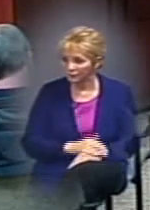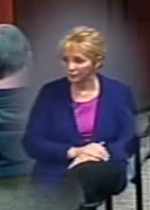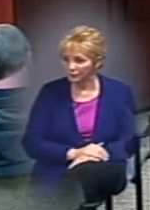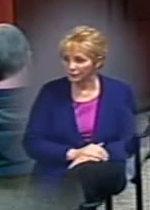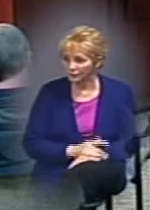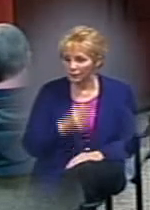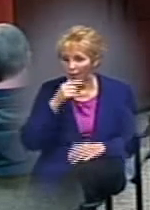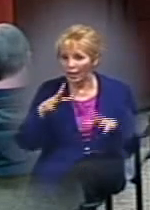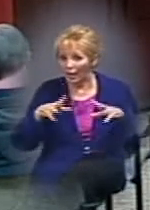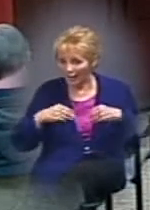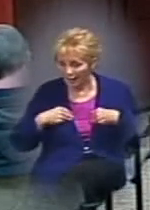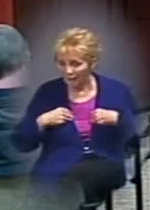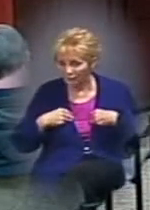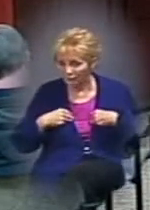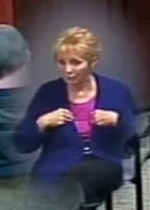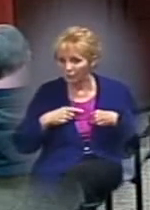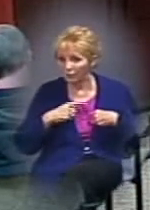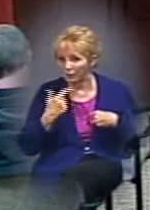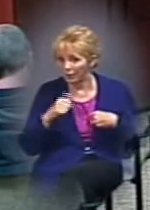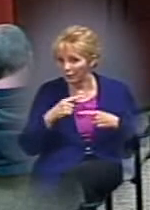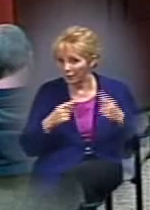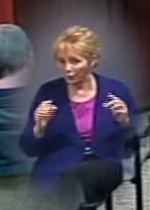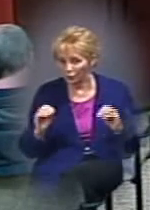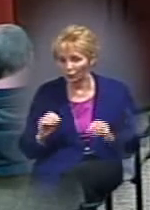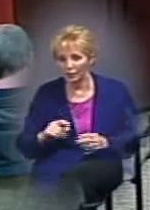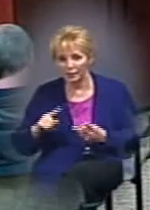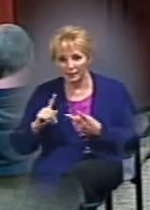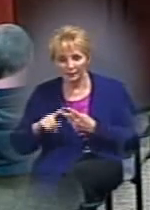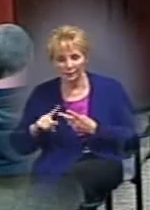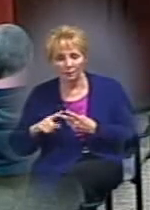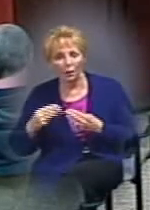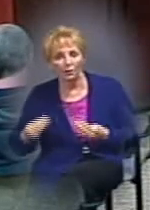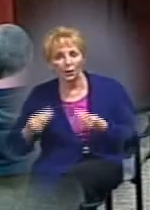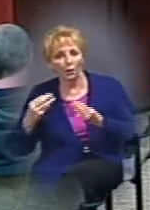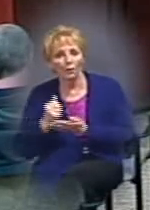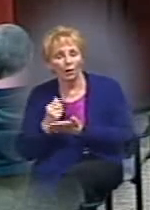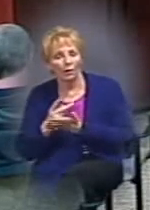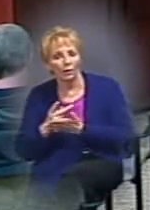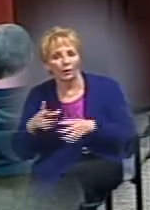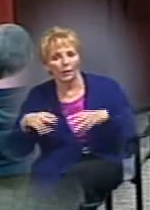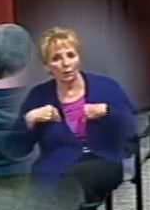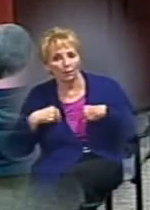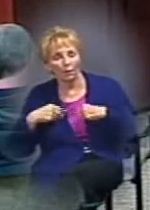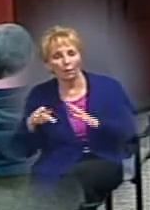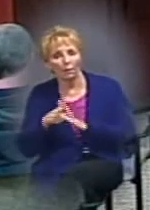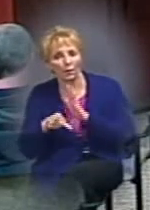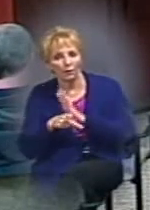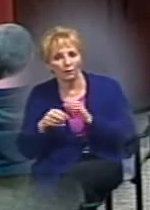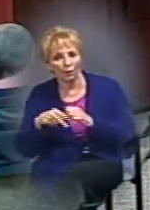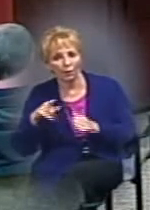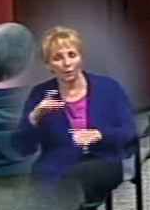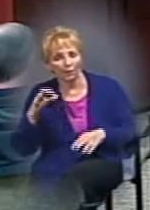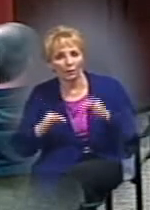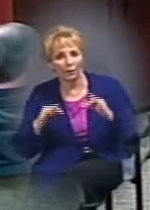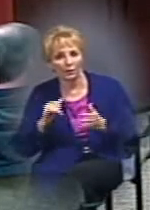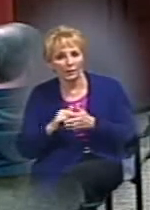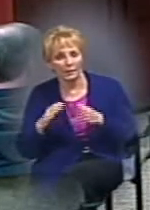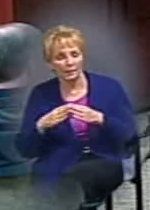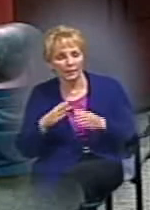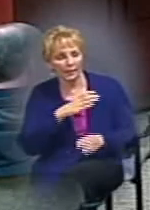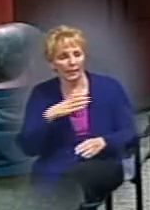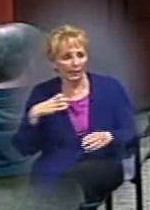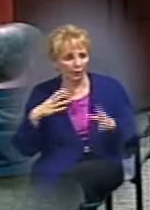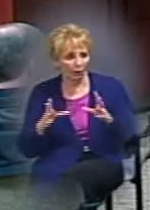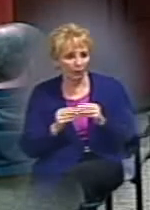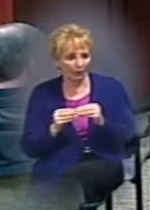All in favor say aye. Aye. Opposed? Second item. Motion to approve and adopt a policy governing public hearings at city council